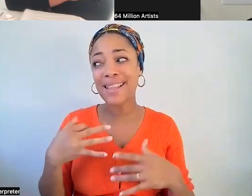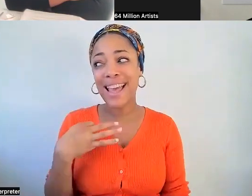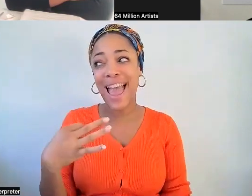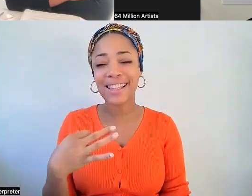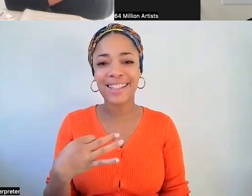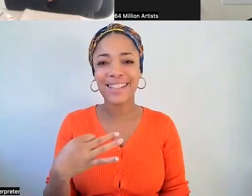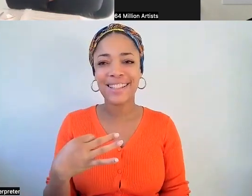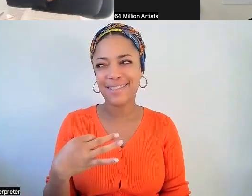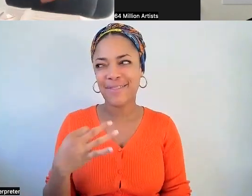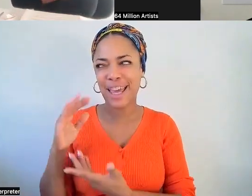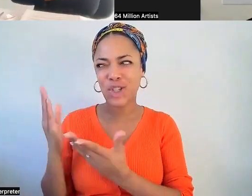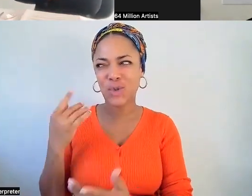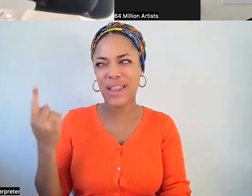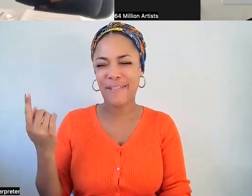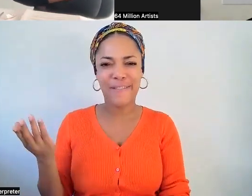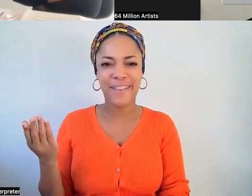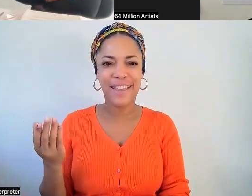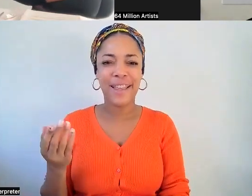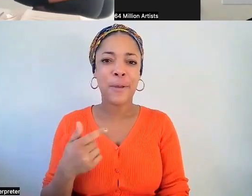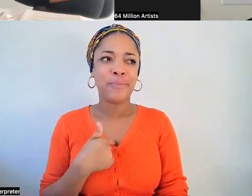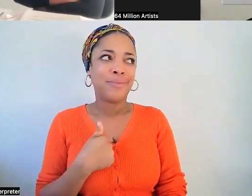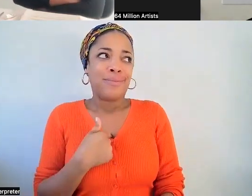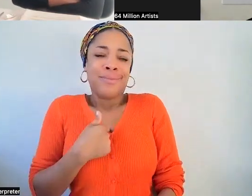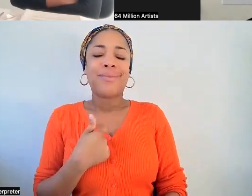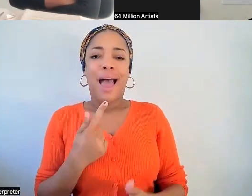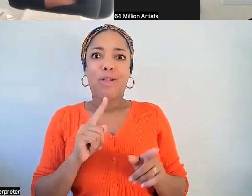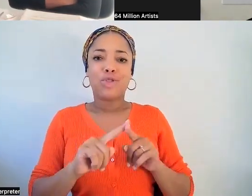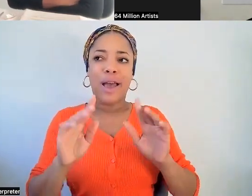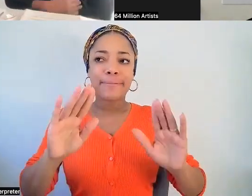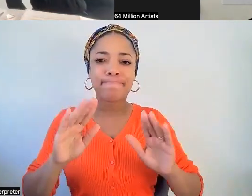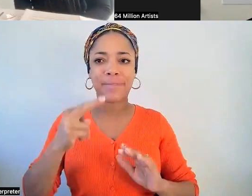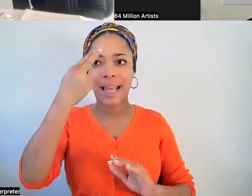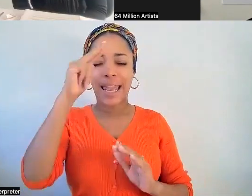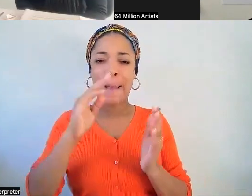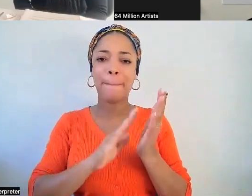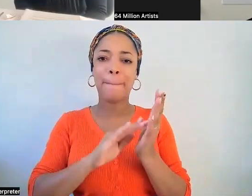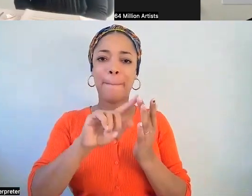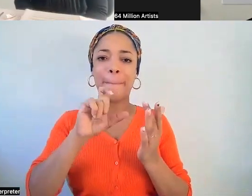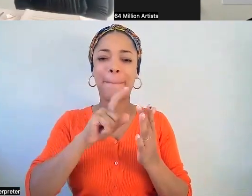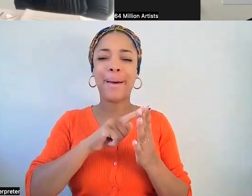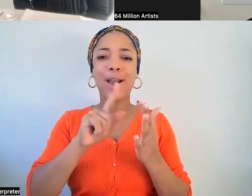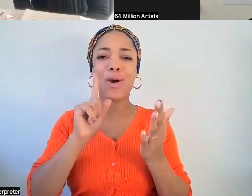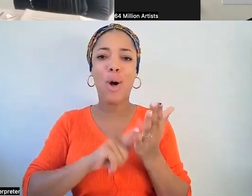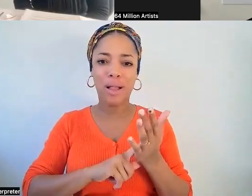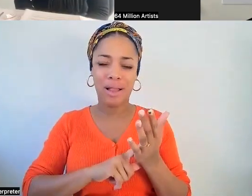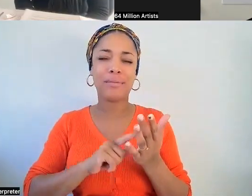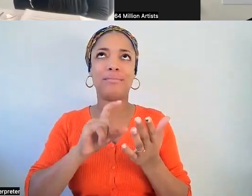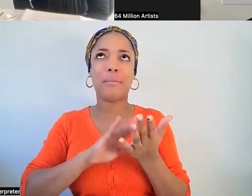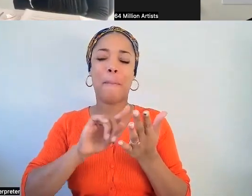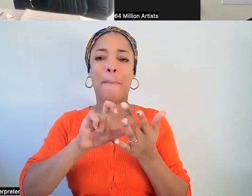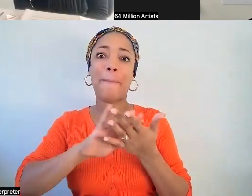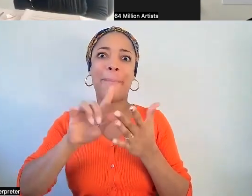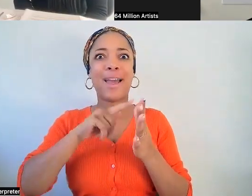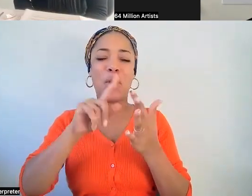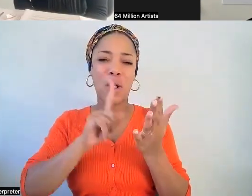He will introduce himself. How you doing? I'll do my best. Yeah. So my name is Michael Rosen. I'm a writer.